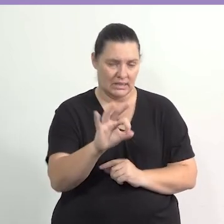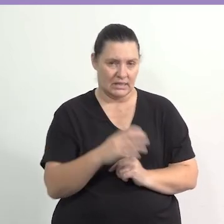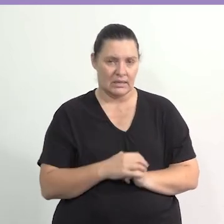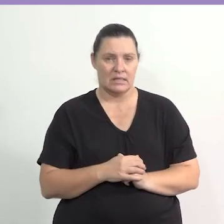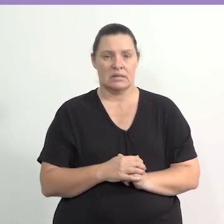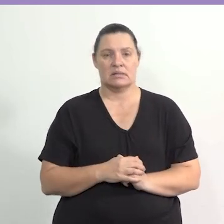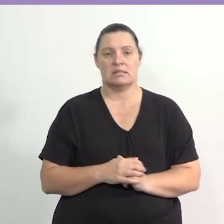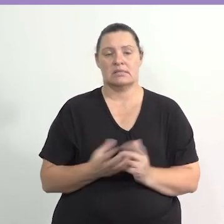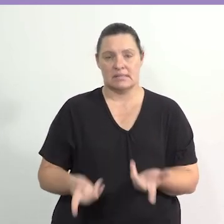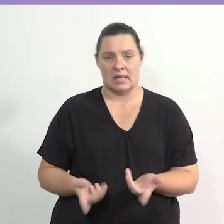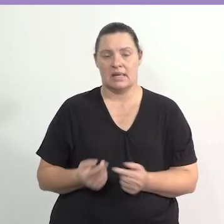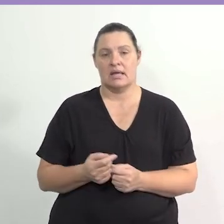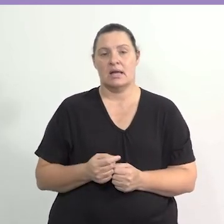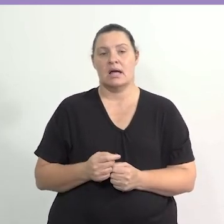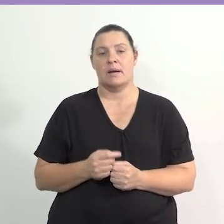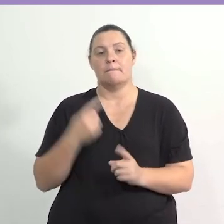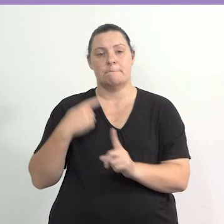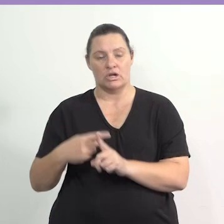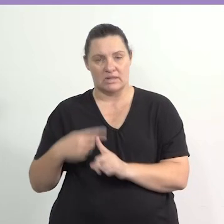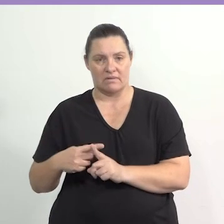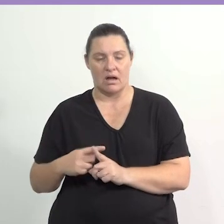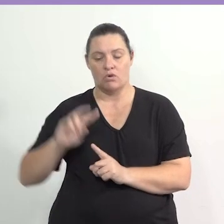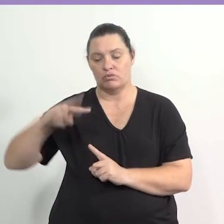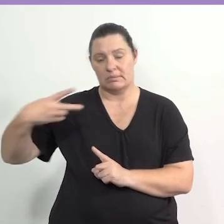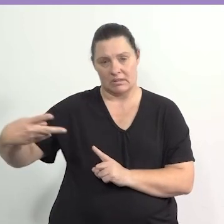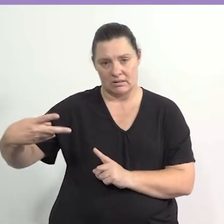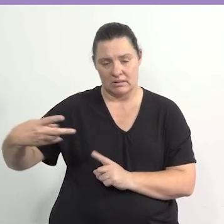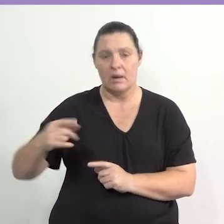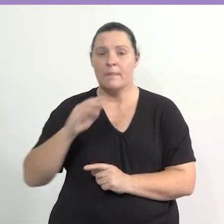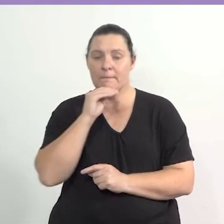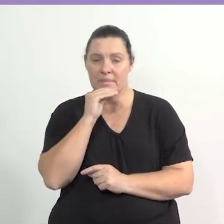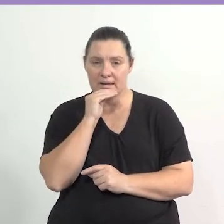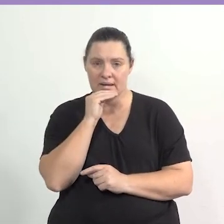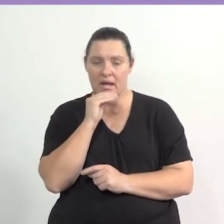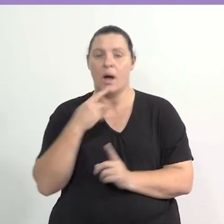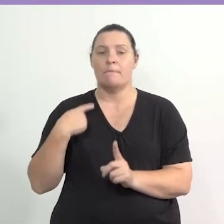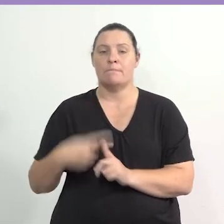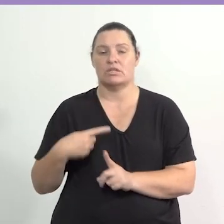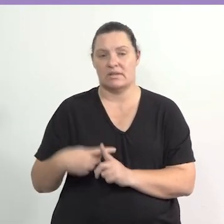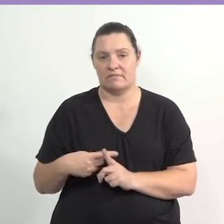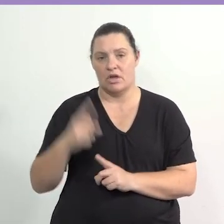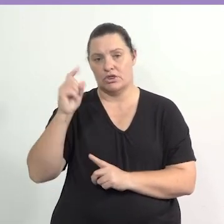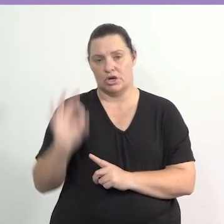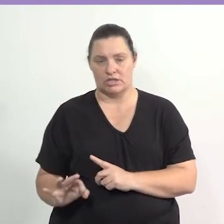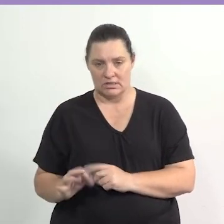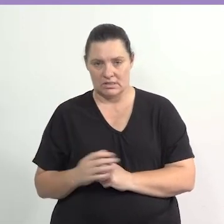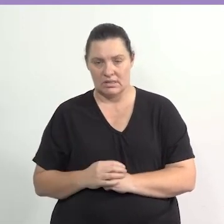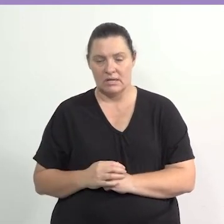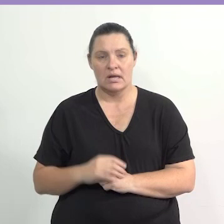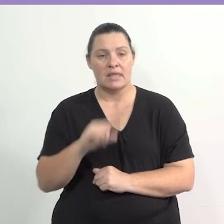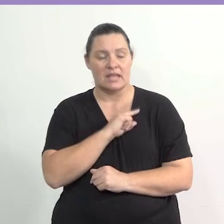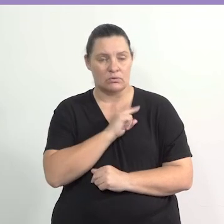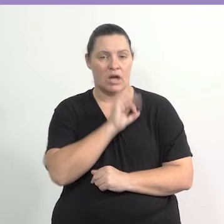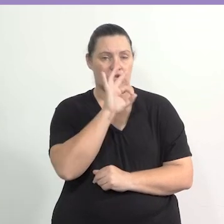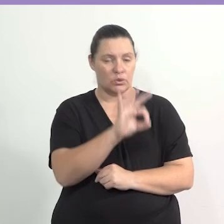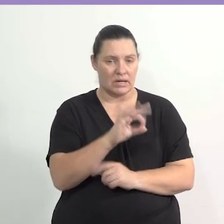3, that means we are going to multiply by its positive reciprocal, which is going to be a positive 1/3. That is